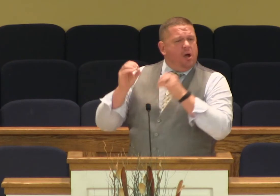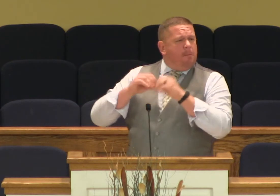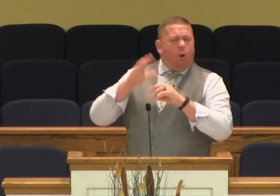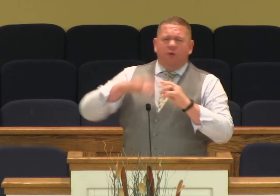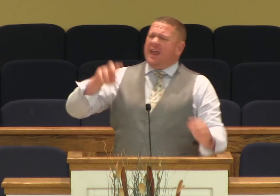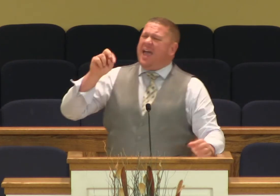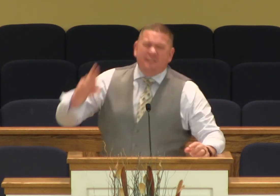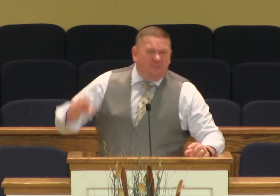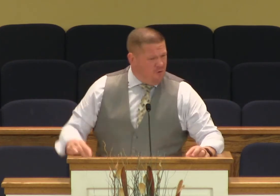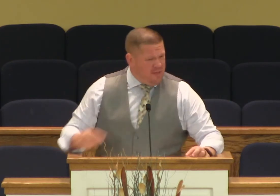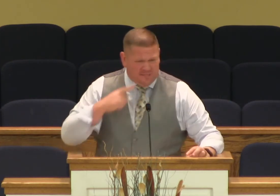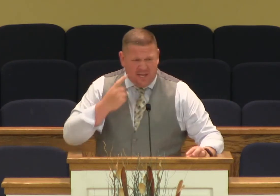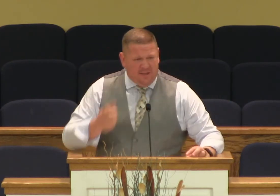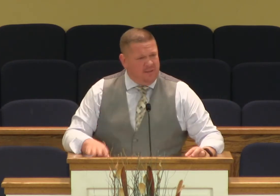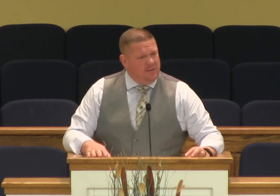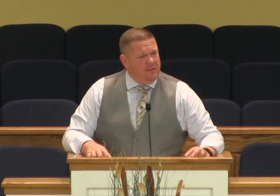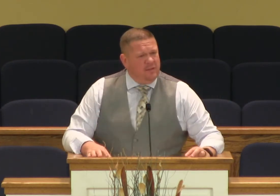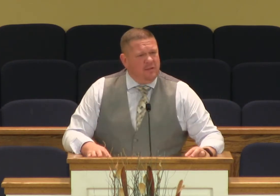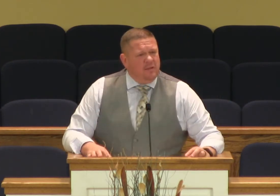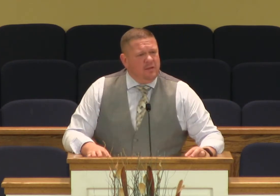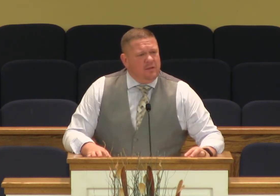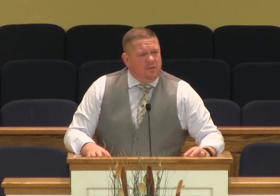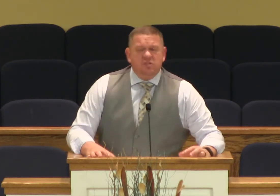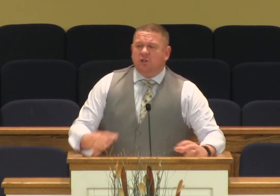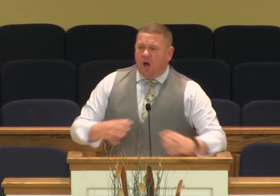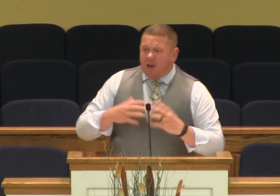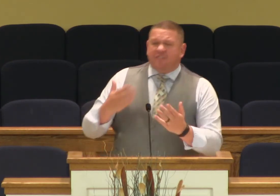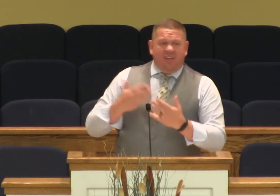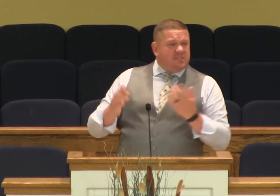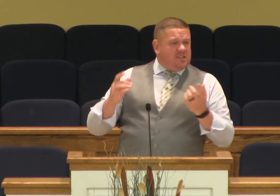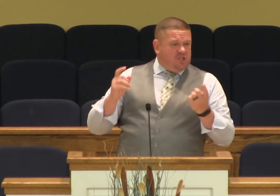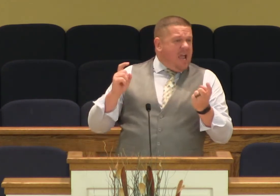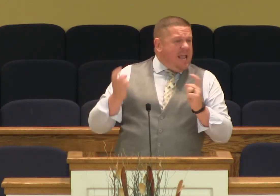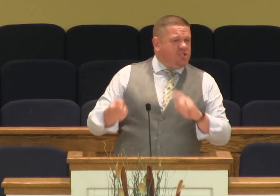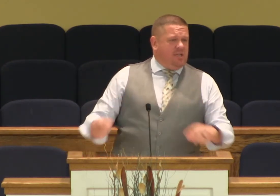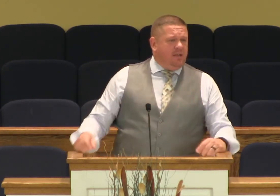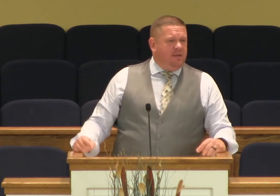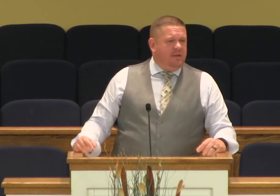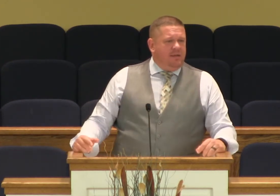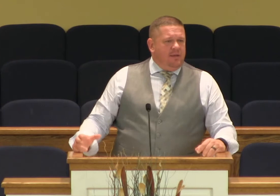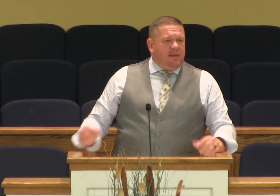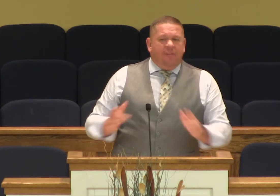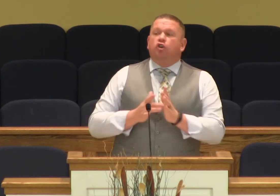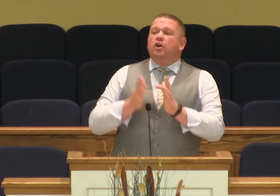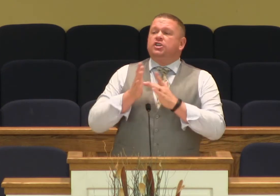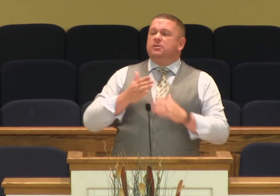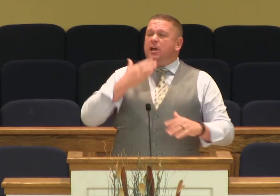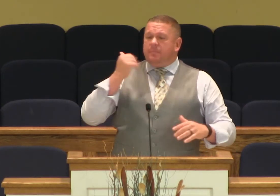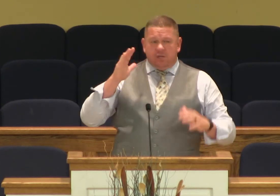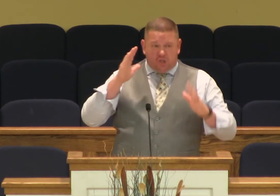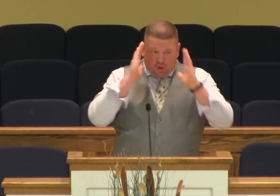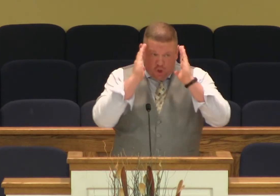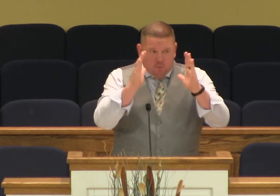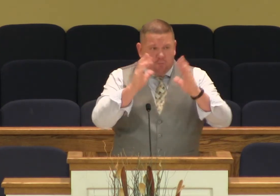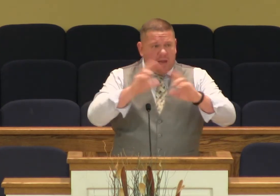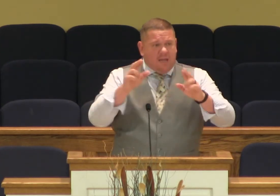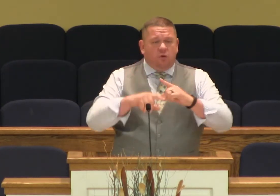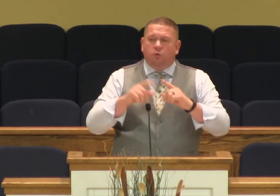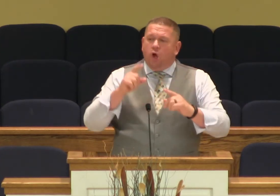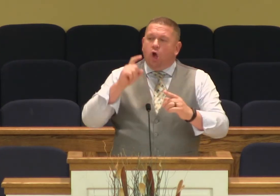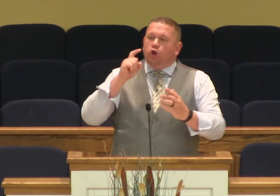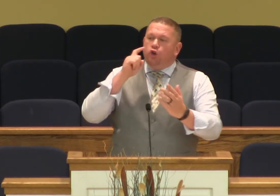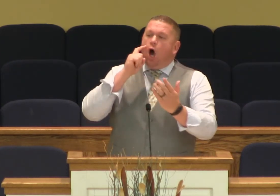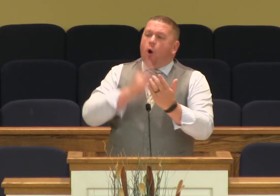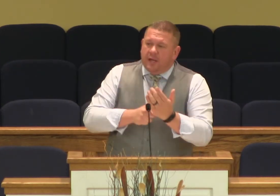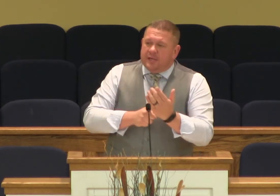church more than ever, they say. Yeah. There's a lot of things changing. And the Christian better be astute and ready